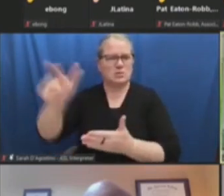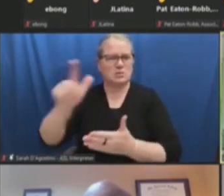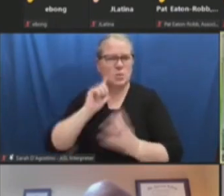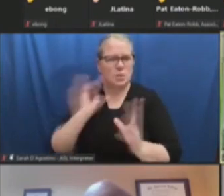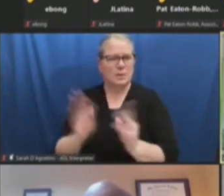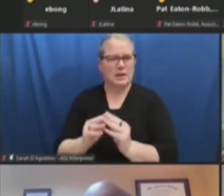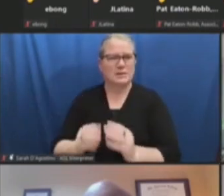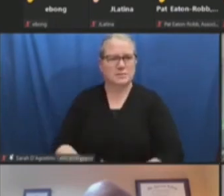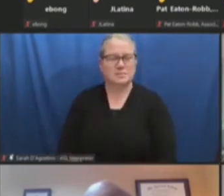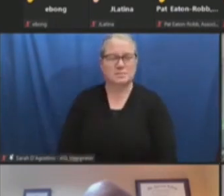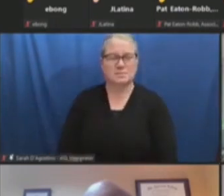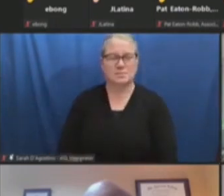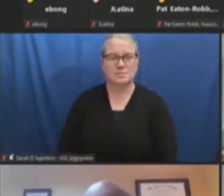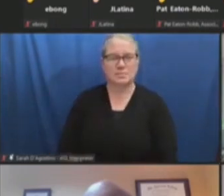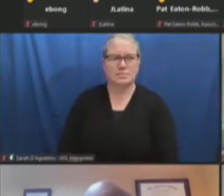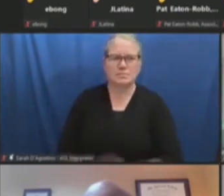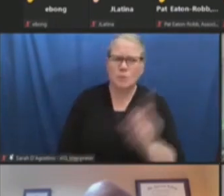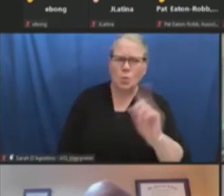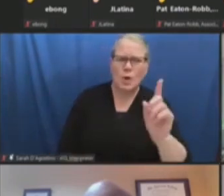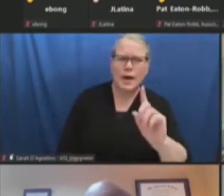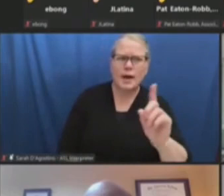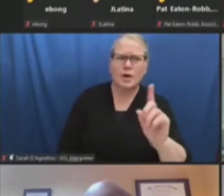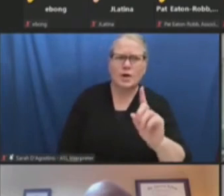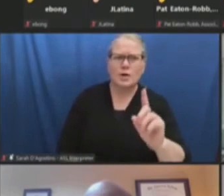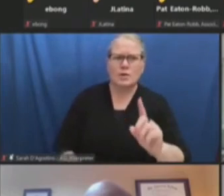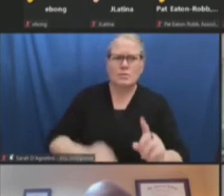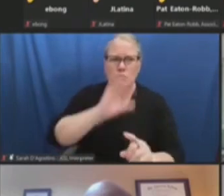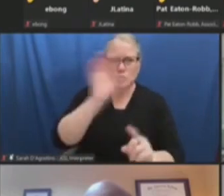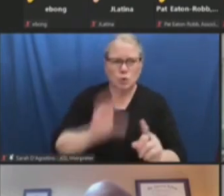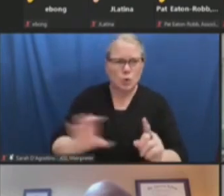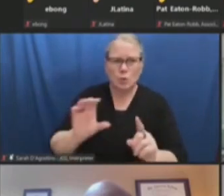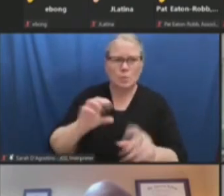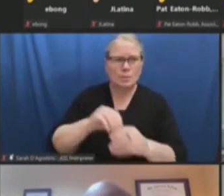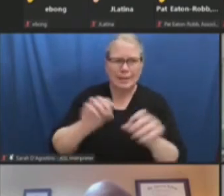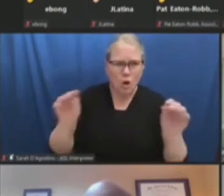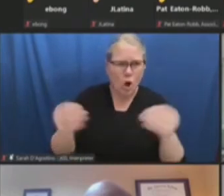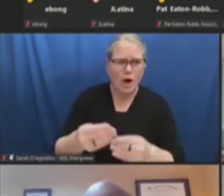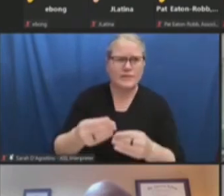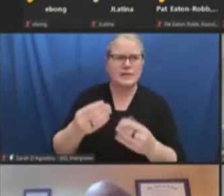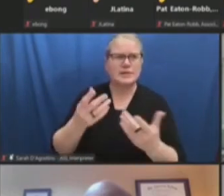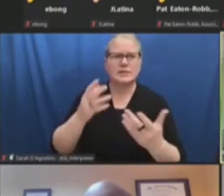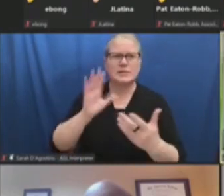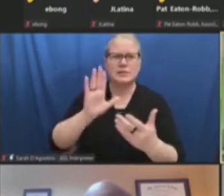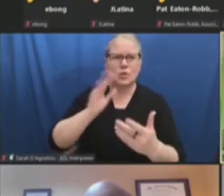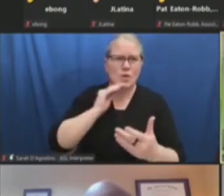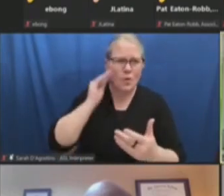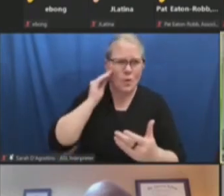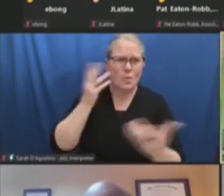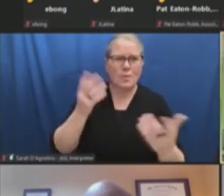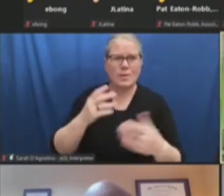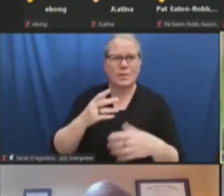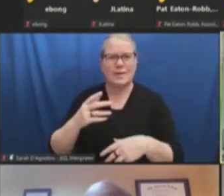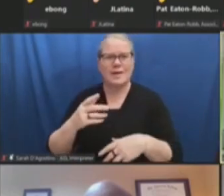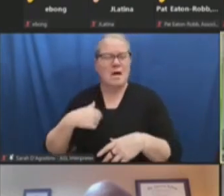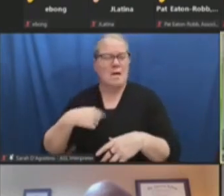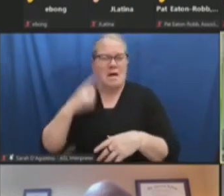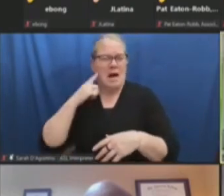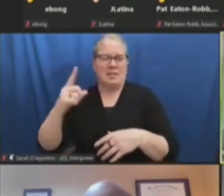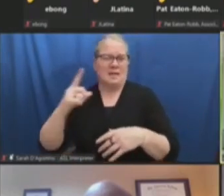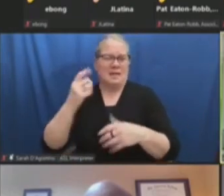Okay. Where? Will it be Zoom? Will you be meeting in the office, your residence? I think the whole world is virtual right